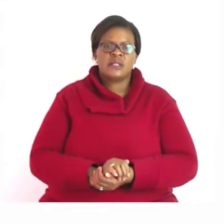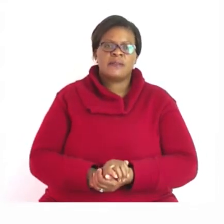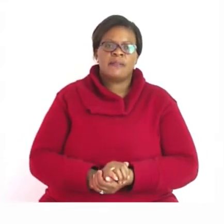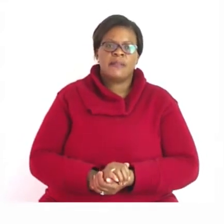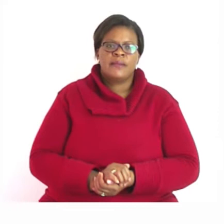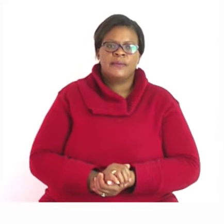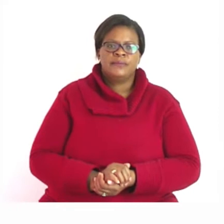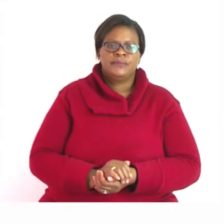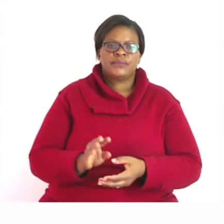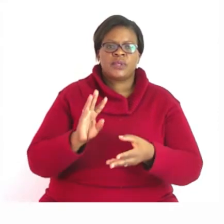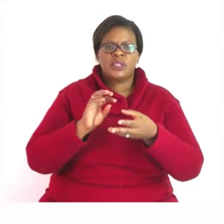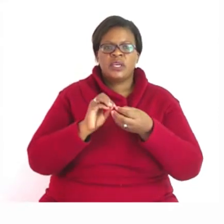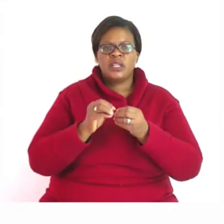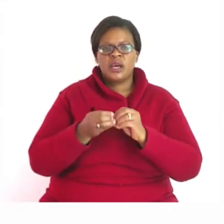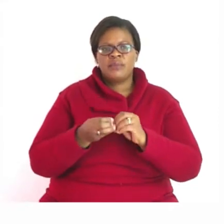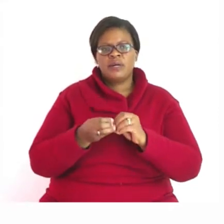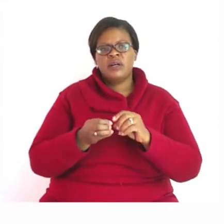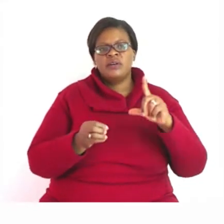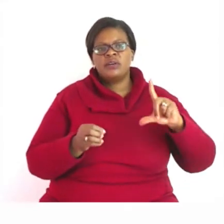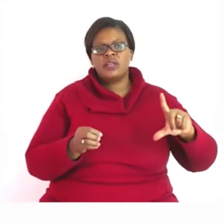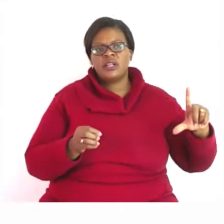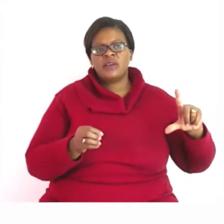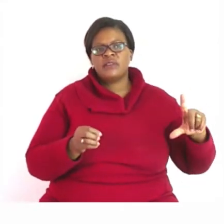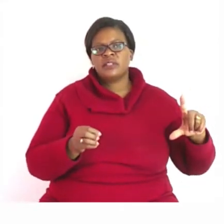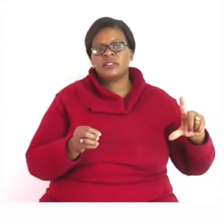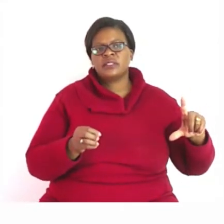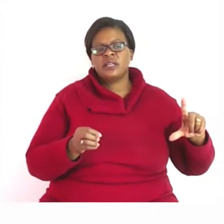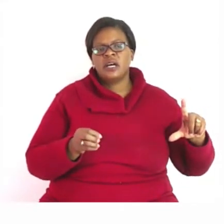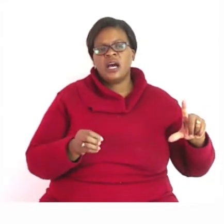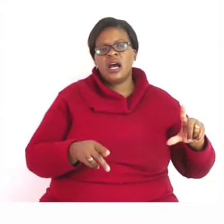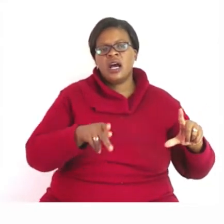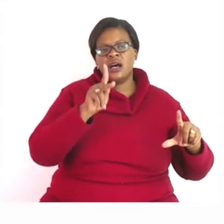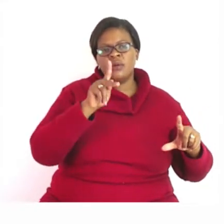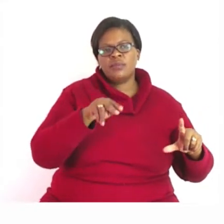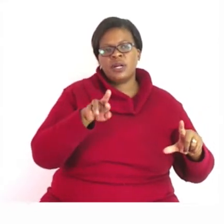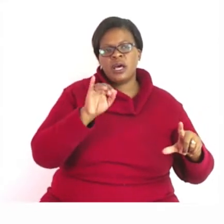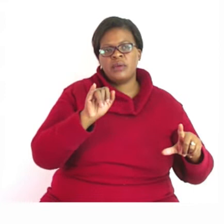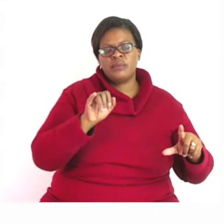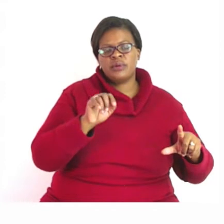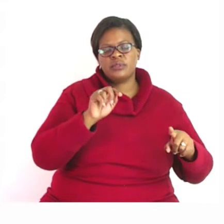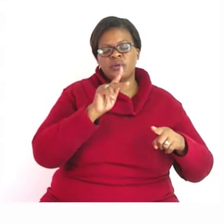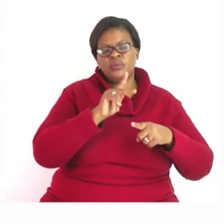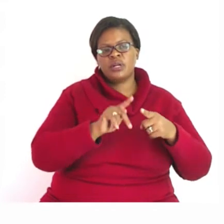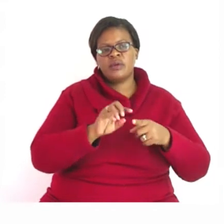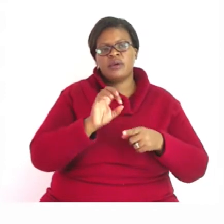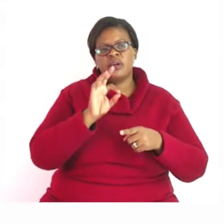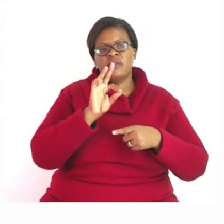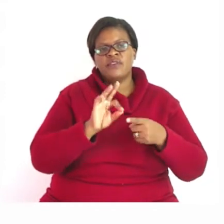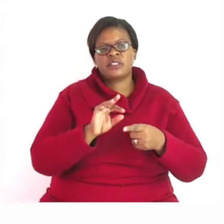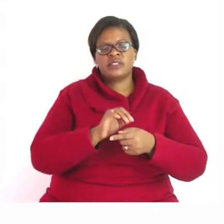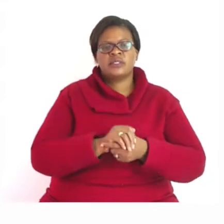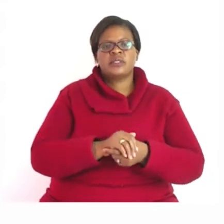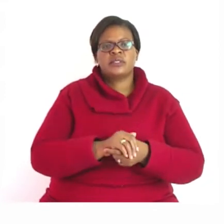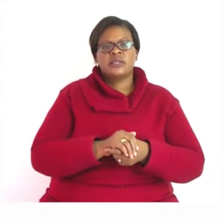the numbers on the left side are prime factors, which are 2 and 7. And